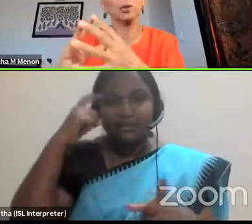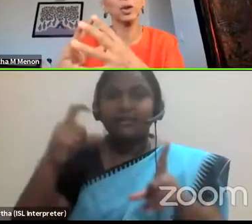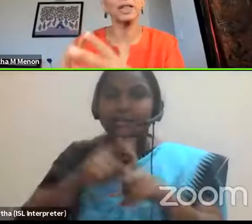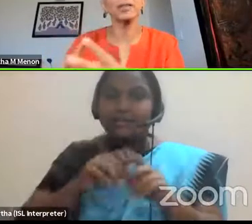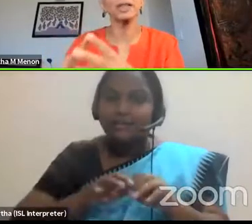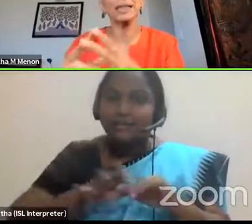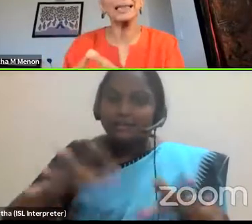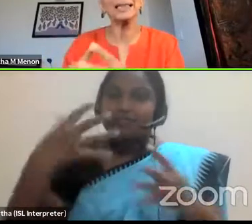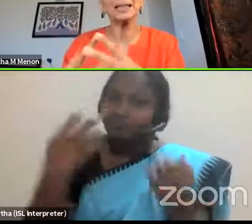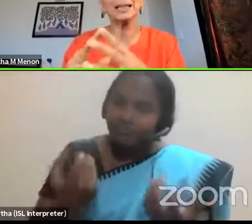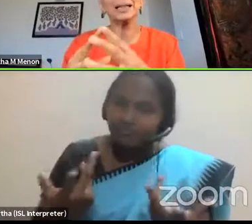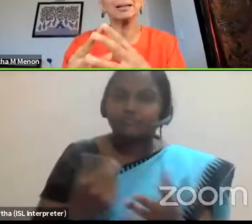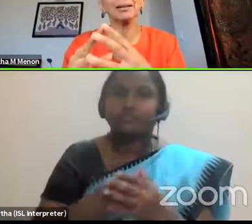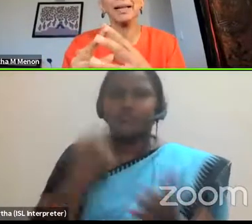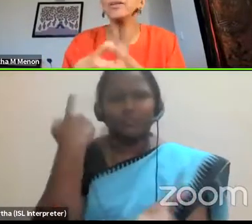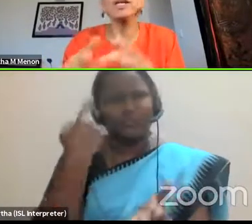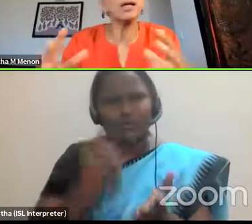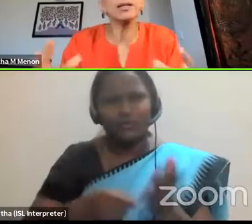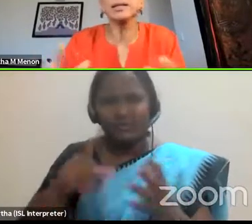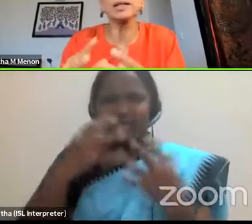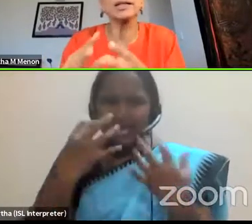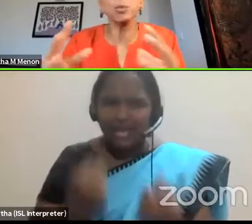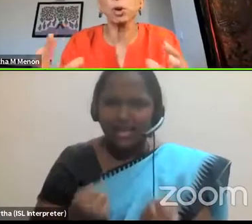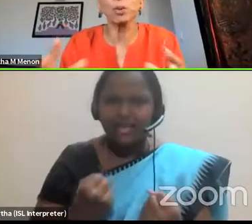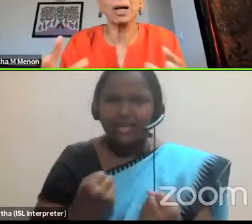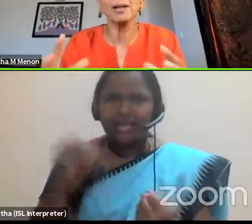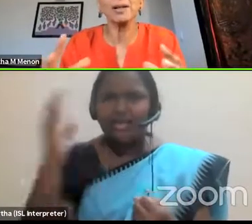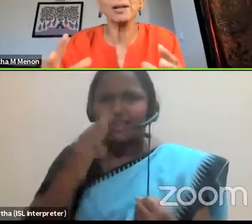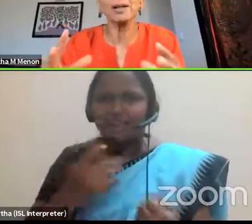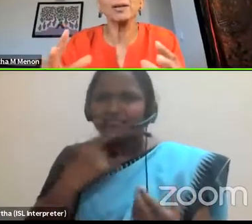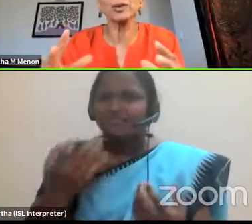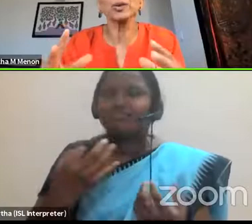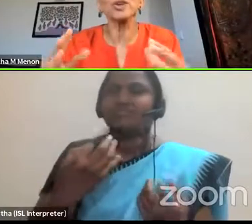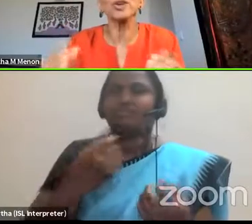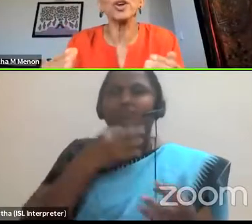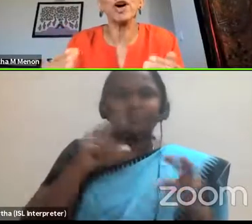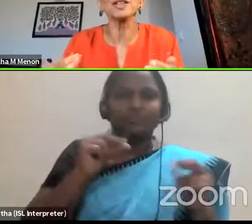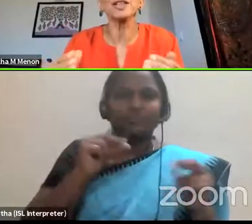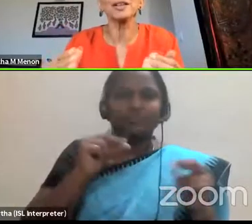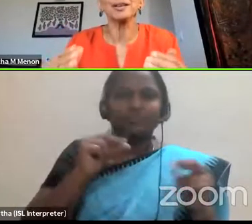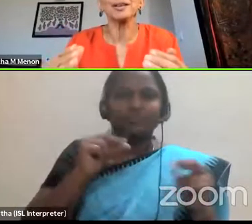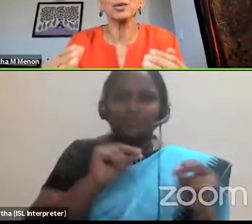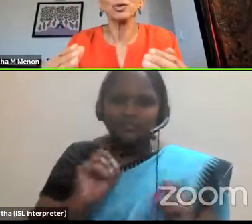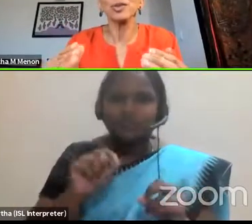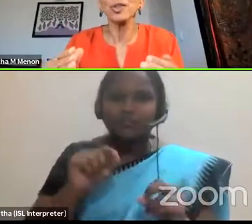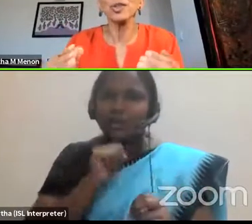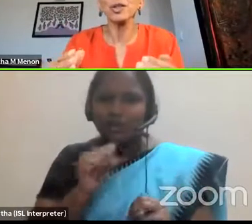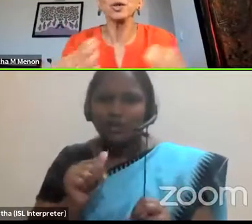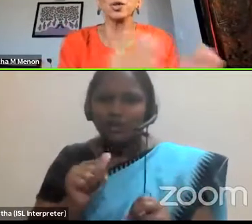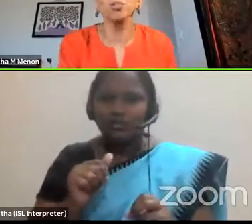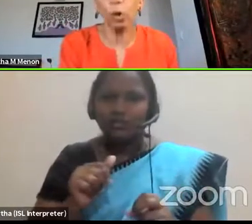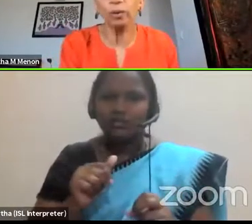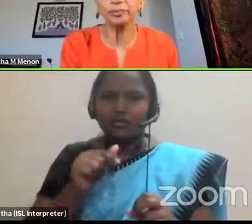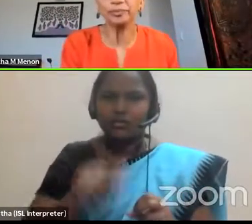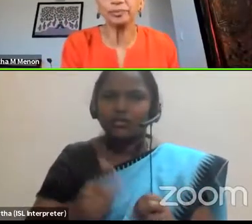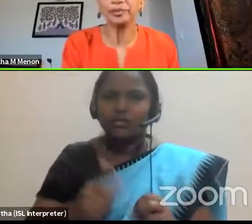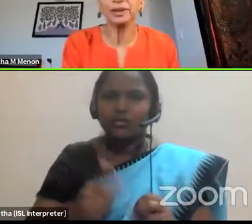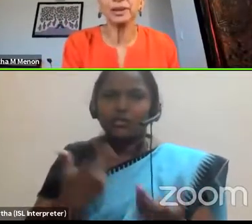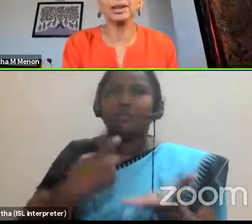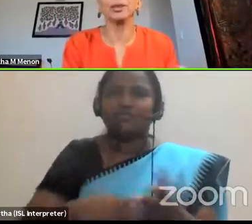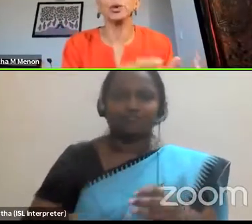persona, whatever he ever uttered and spoke about. So this is not a